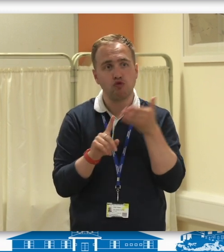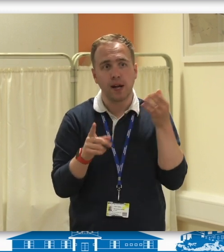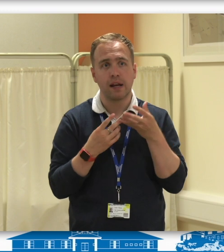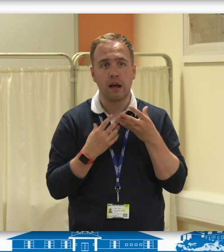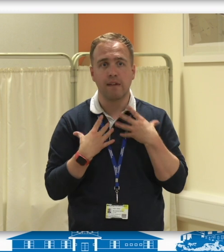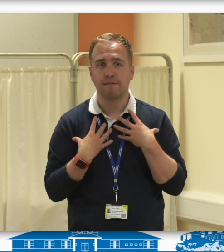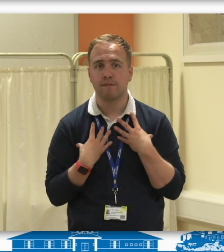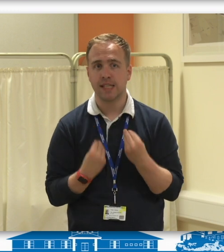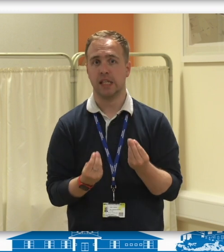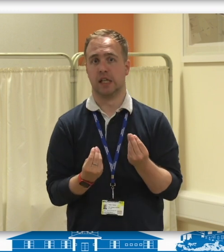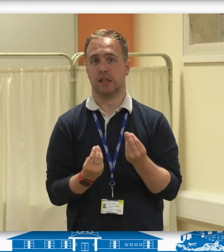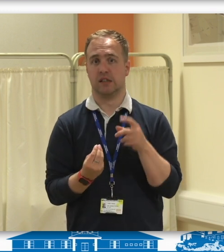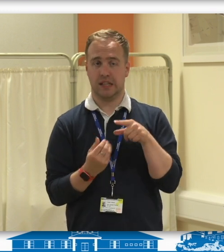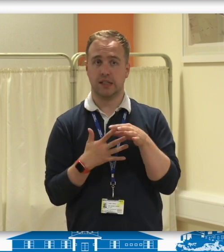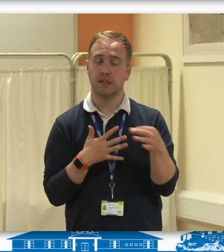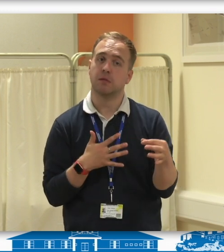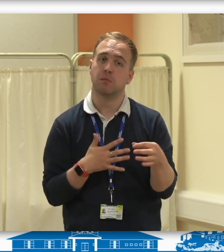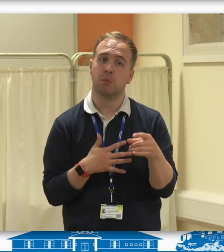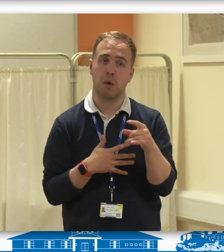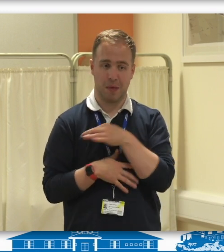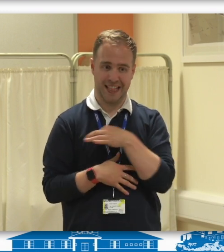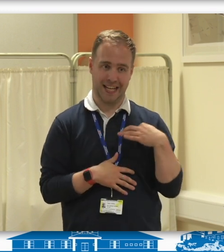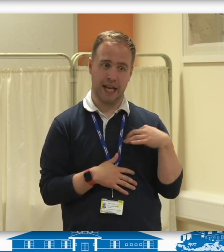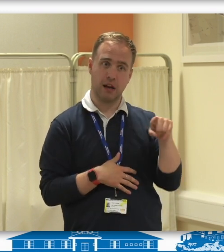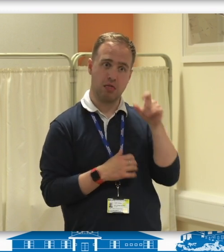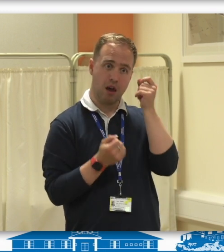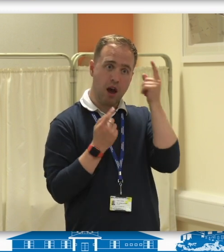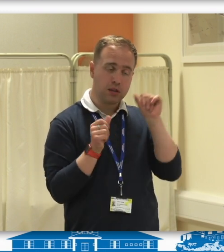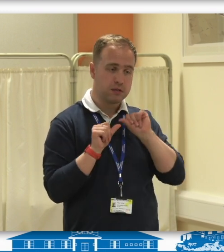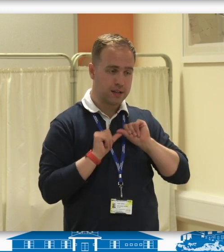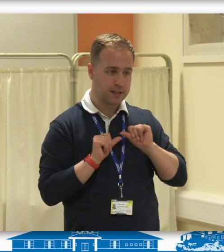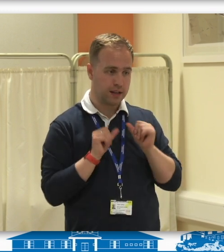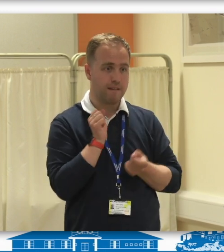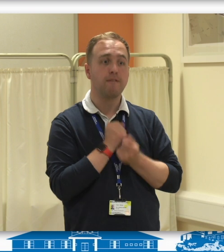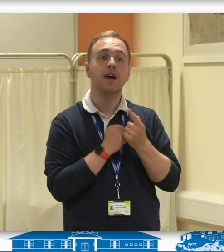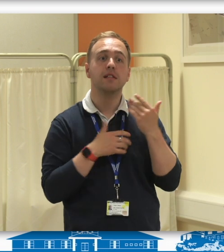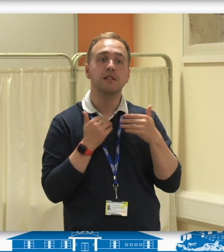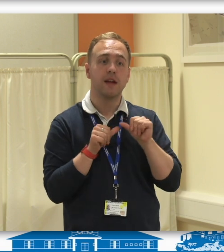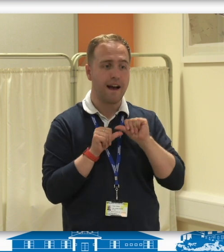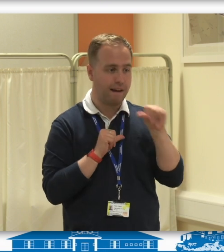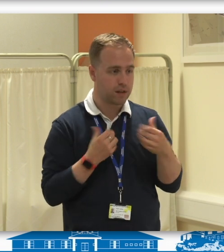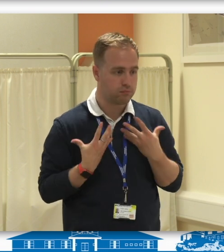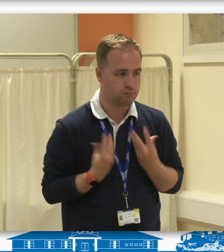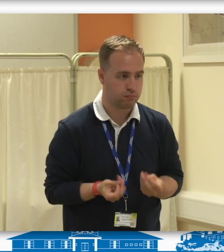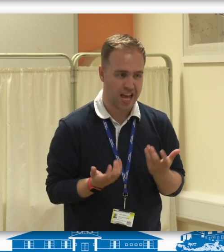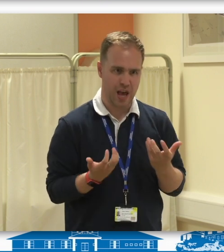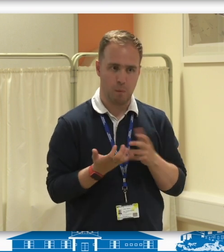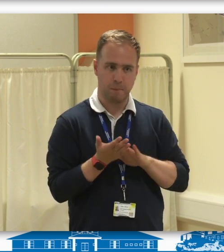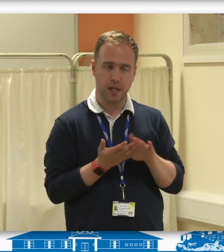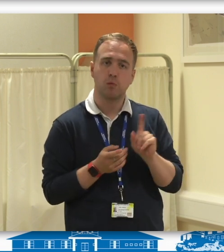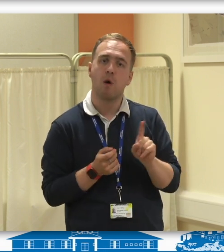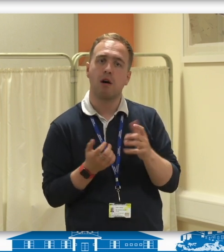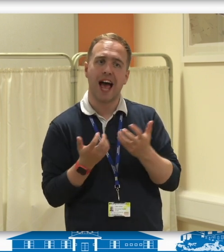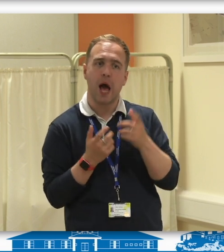fatigue as a symptom. What is the clinic's understanding of post-exertional malaise, and how can you screen for